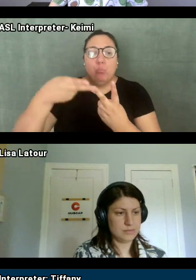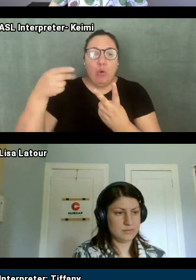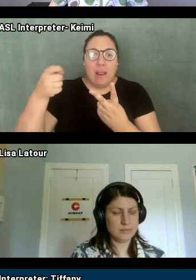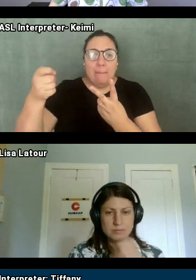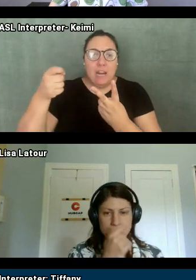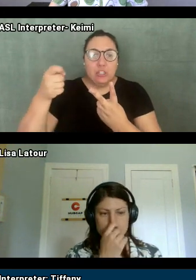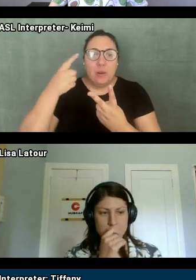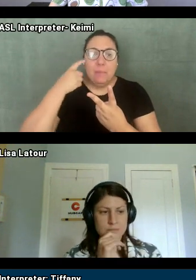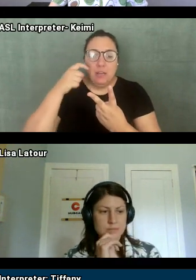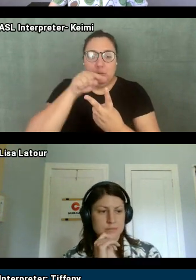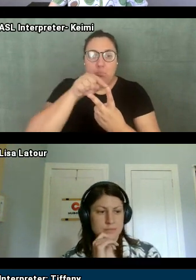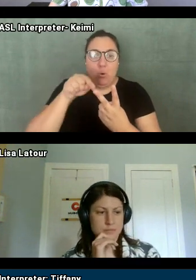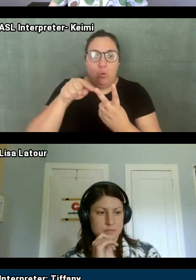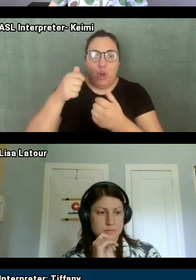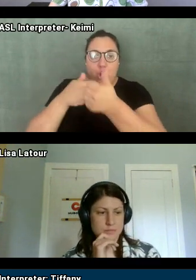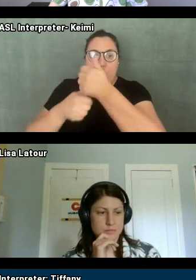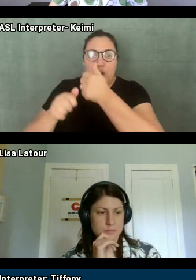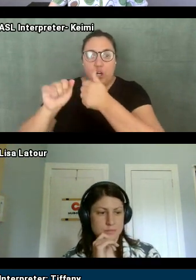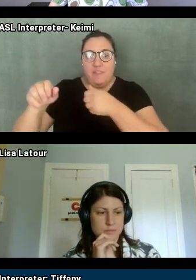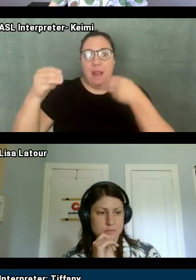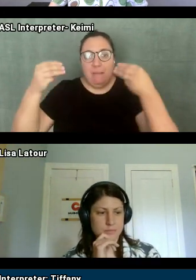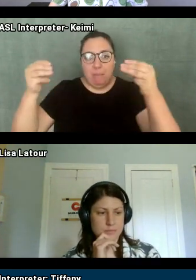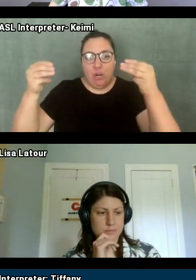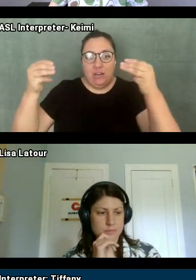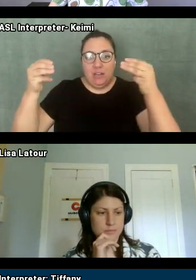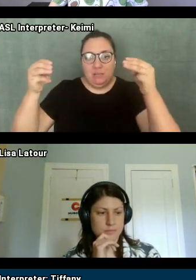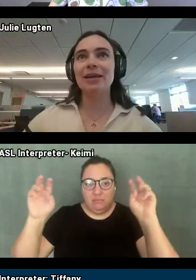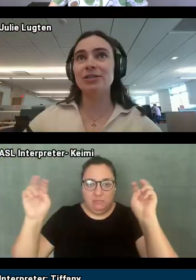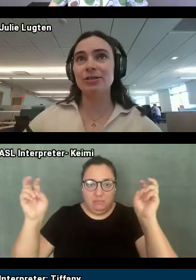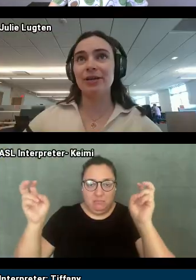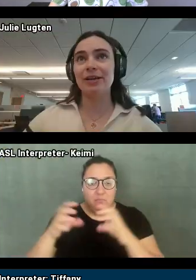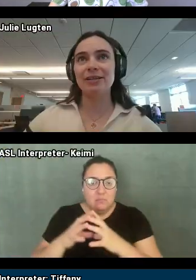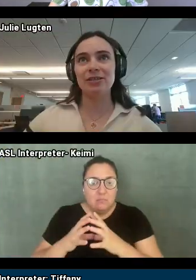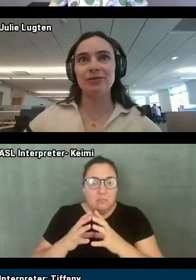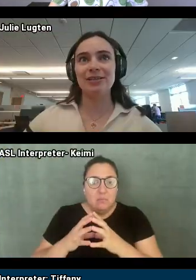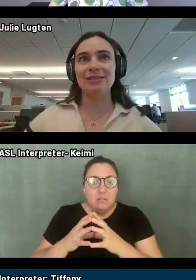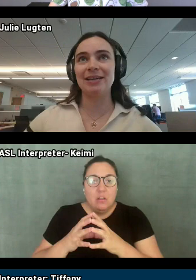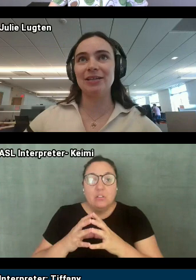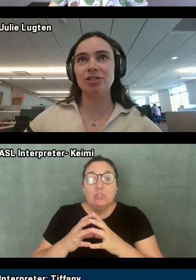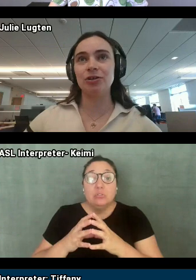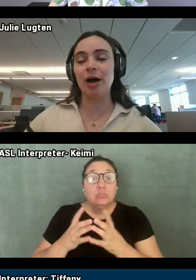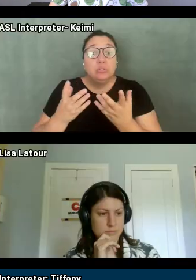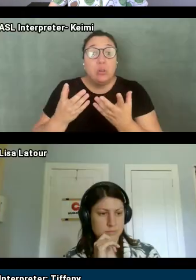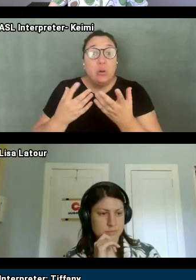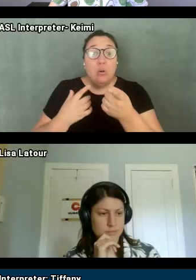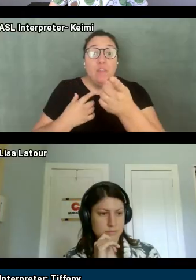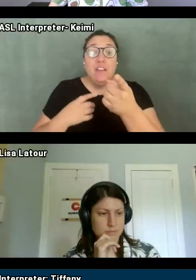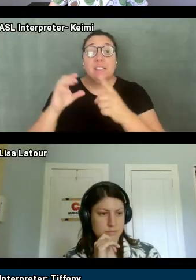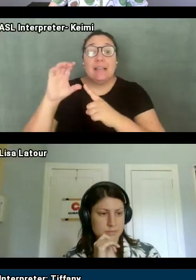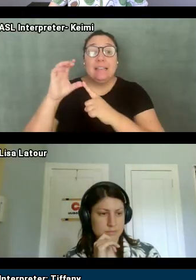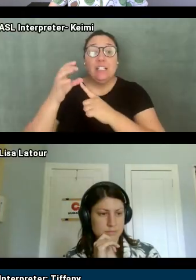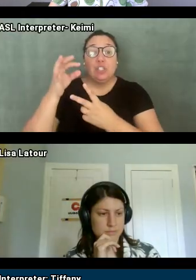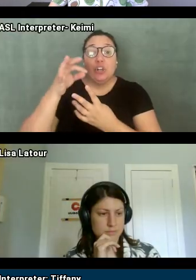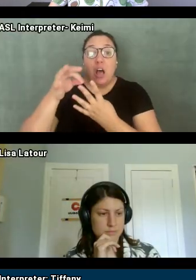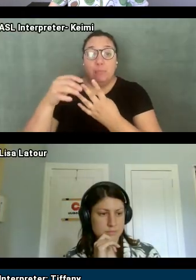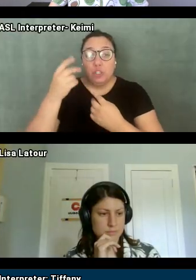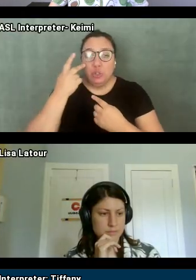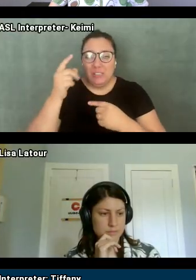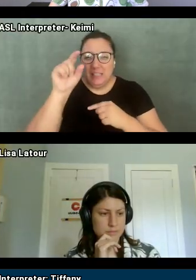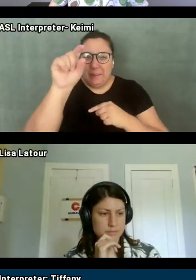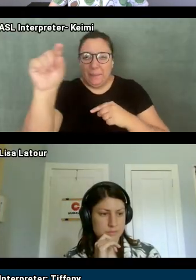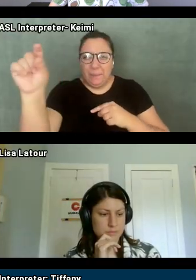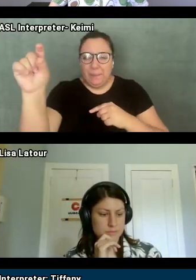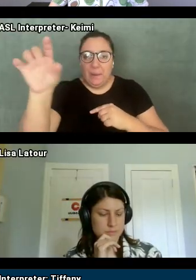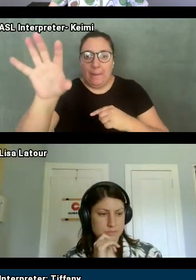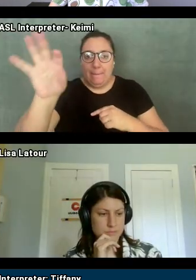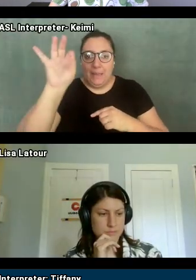both fall under that marketing umbrella. So what I can do here is use this conditional options tab to create that